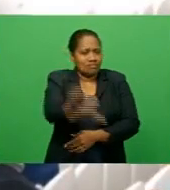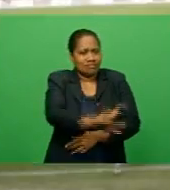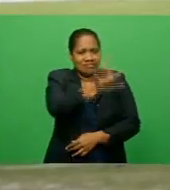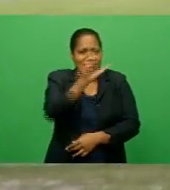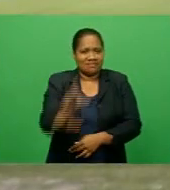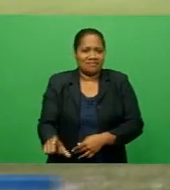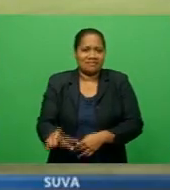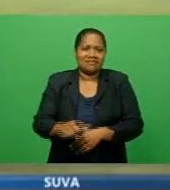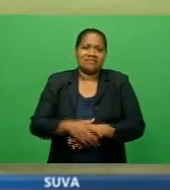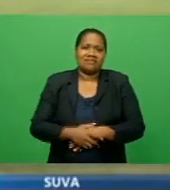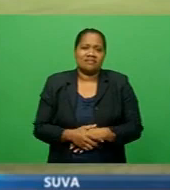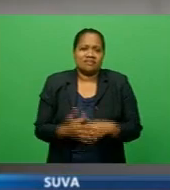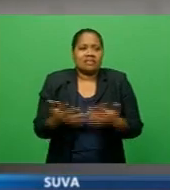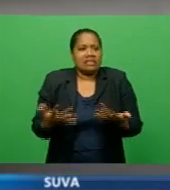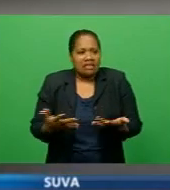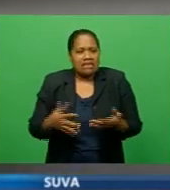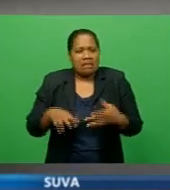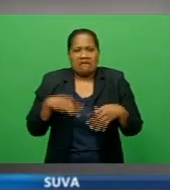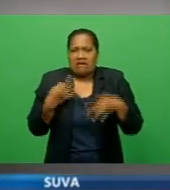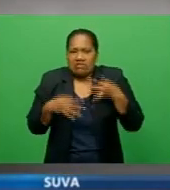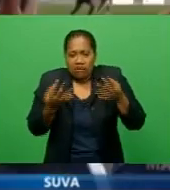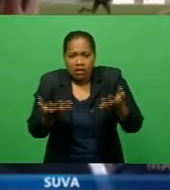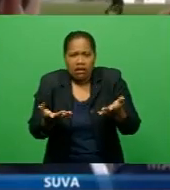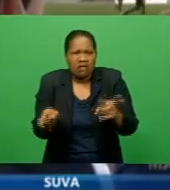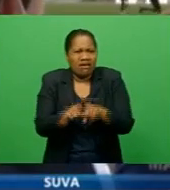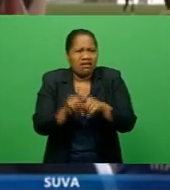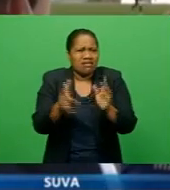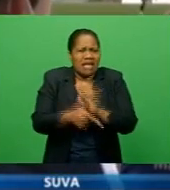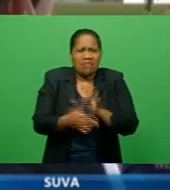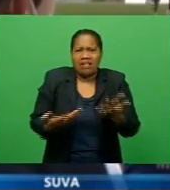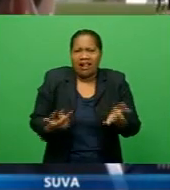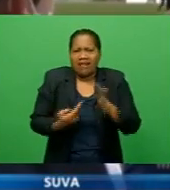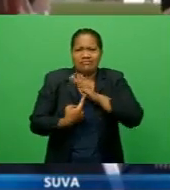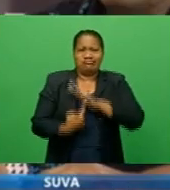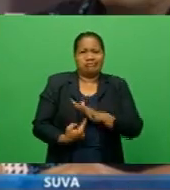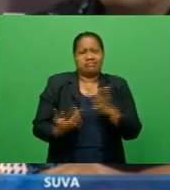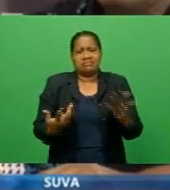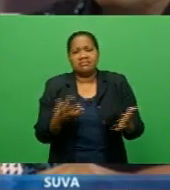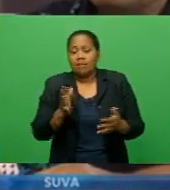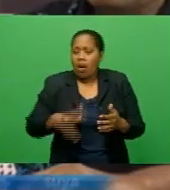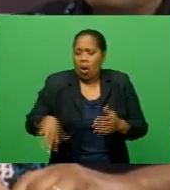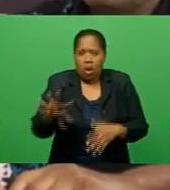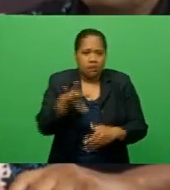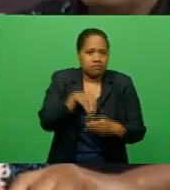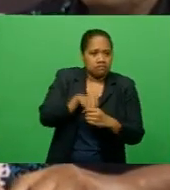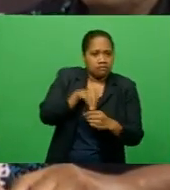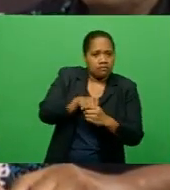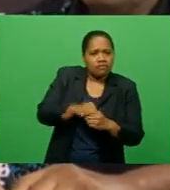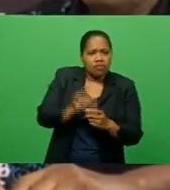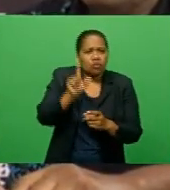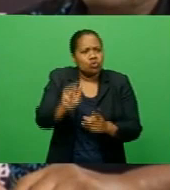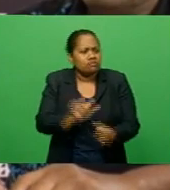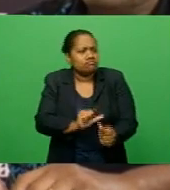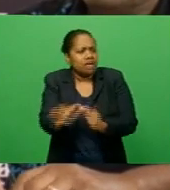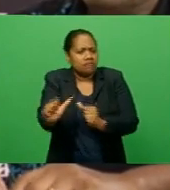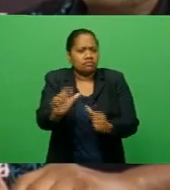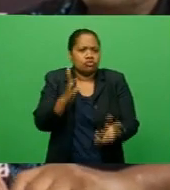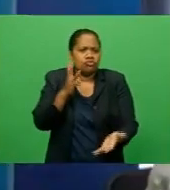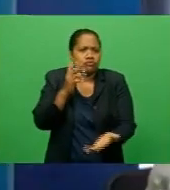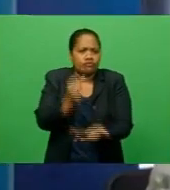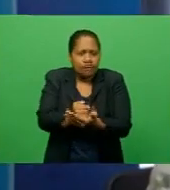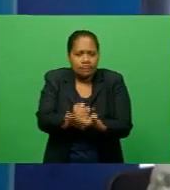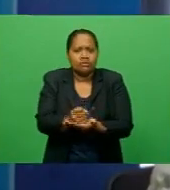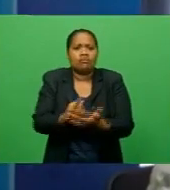It may be frustrating and at the same time disappointing, but everyone involved are doing their best to confirm how players were